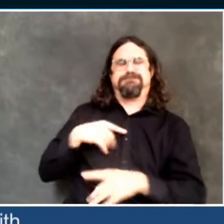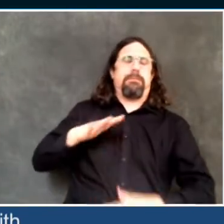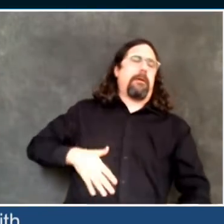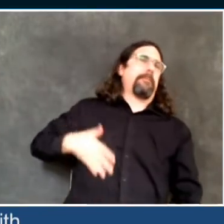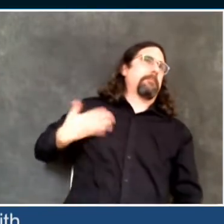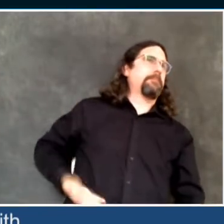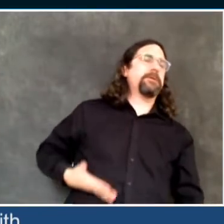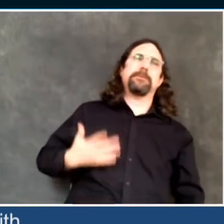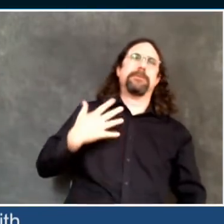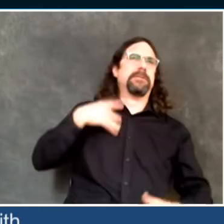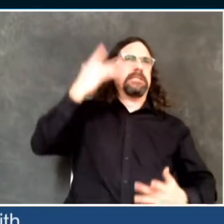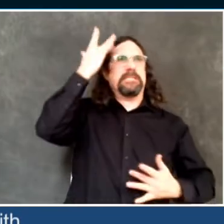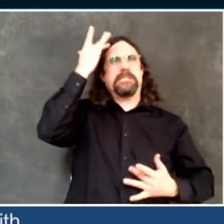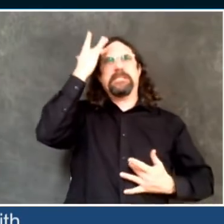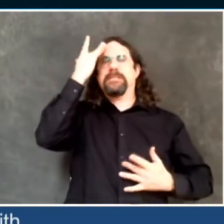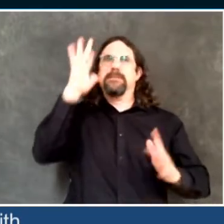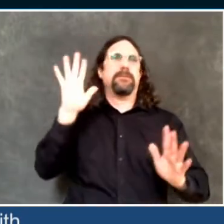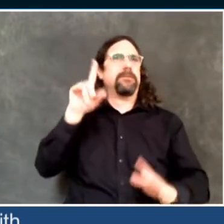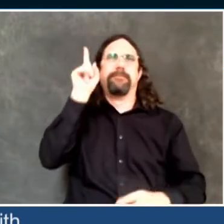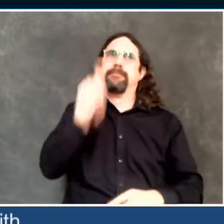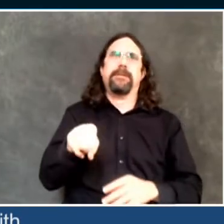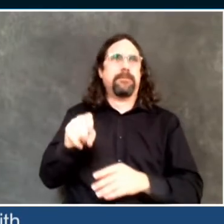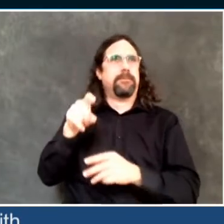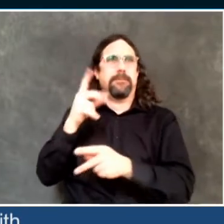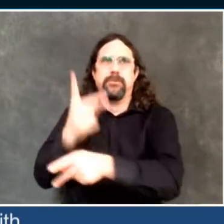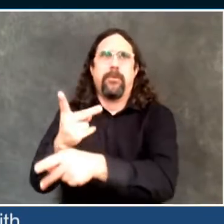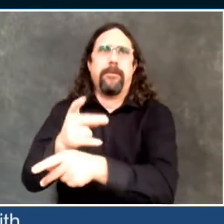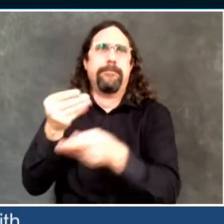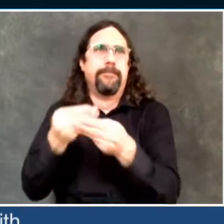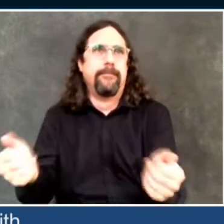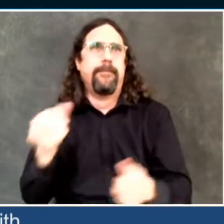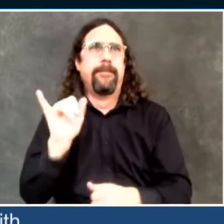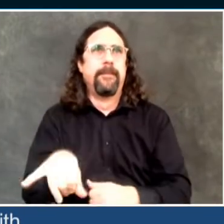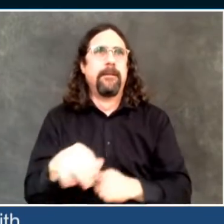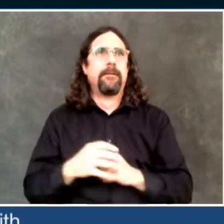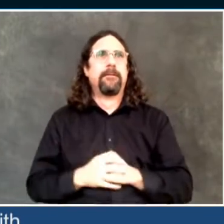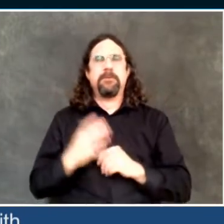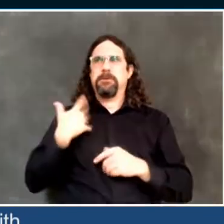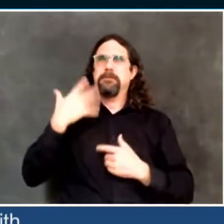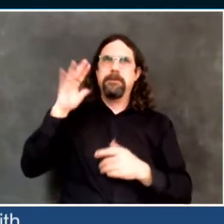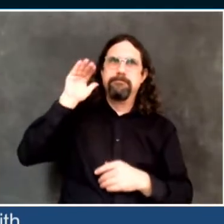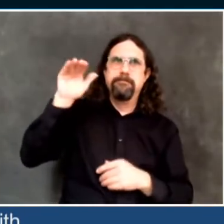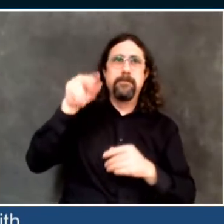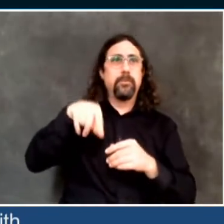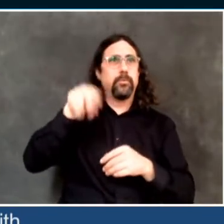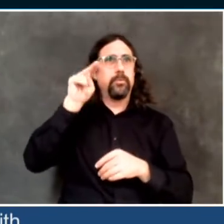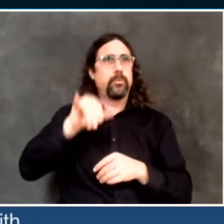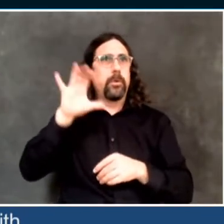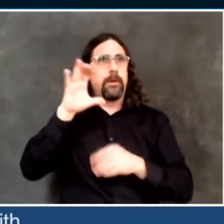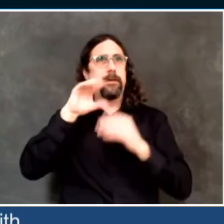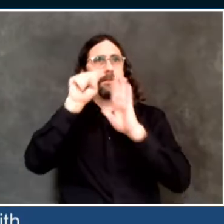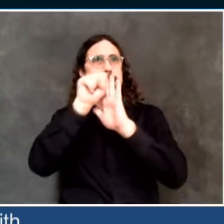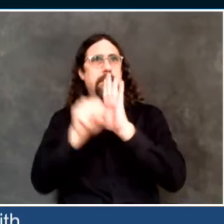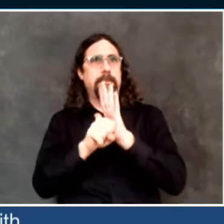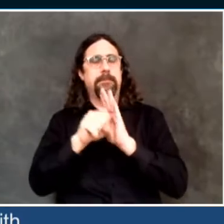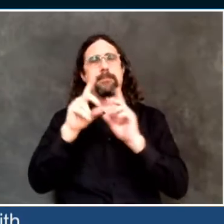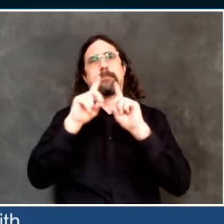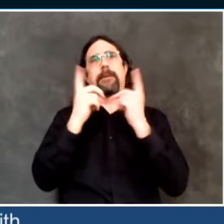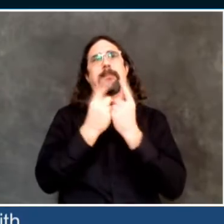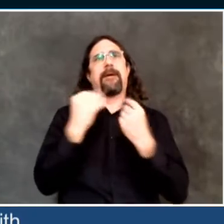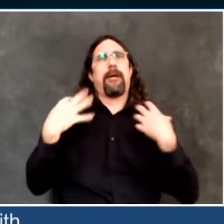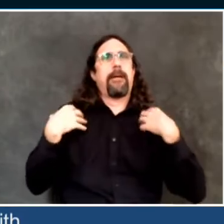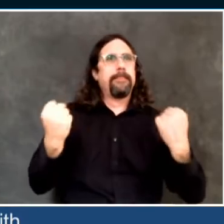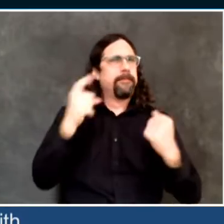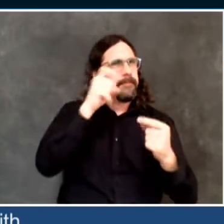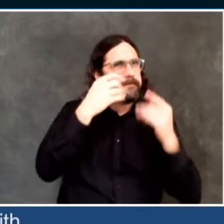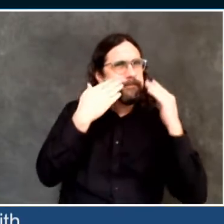this is preliminary information, but it is based on specific records, meaning, and this is a